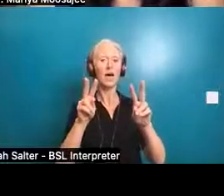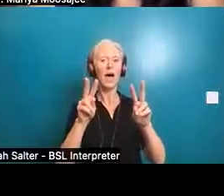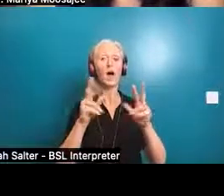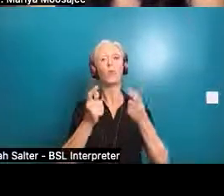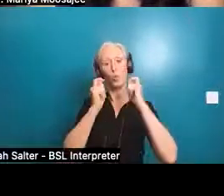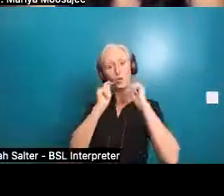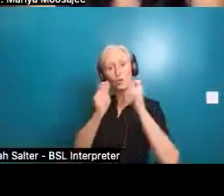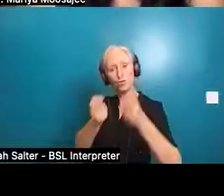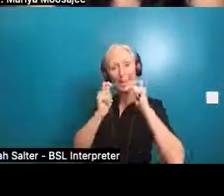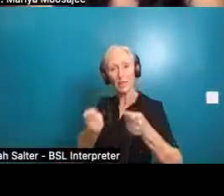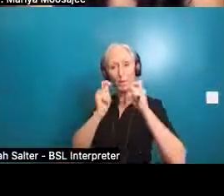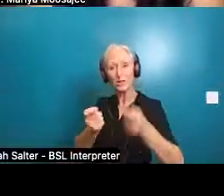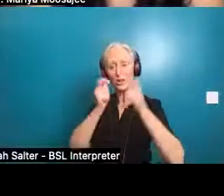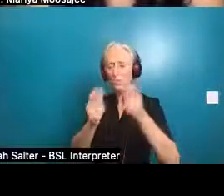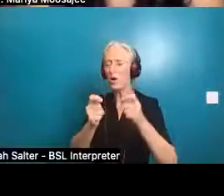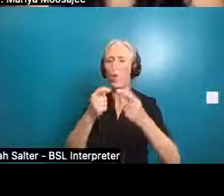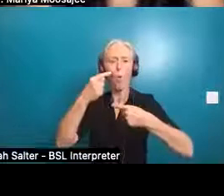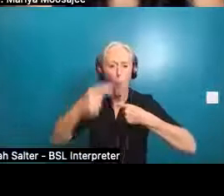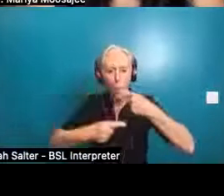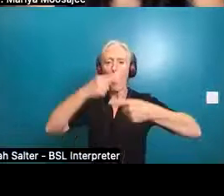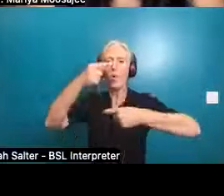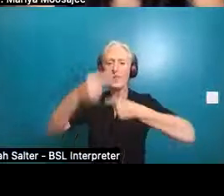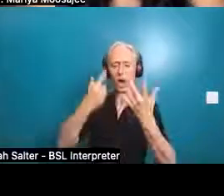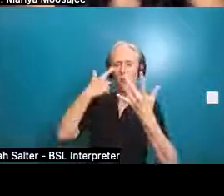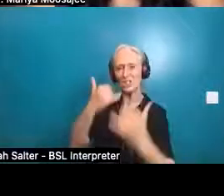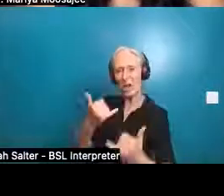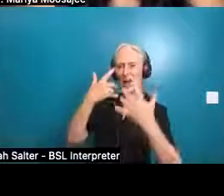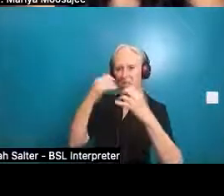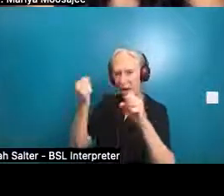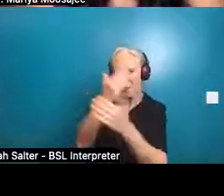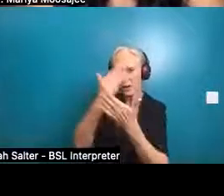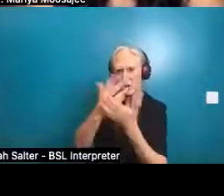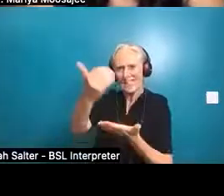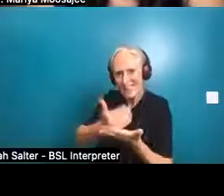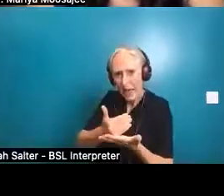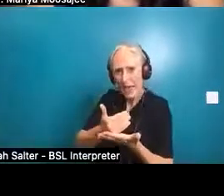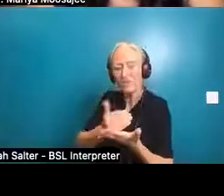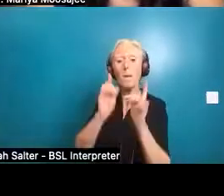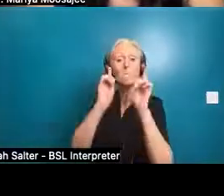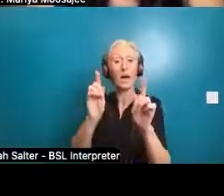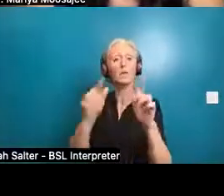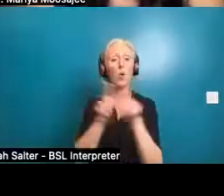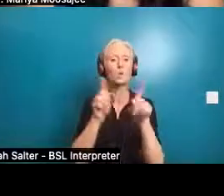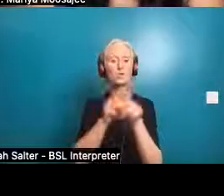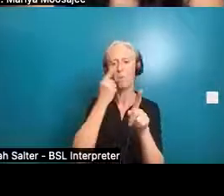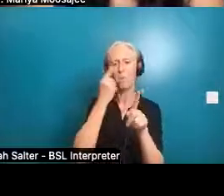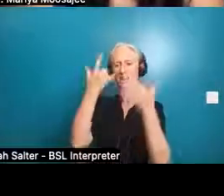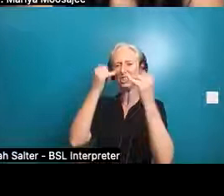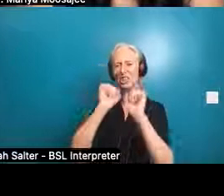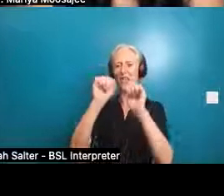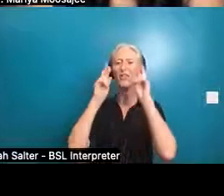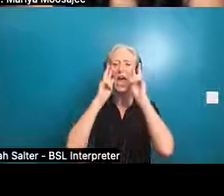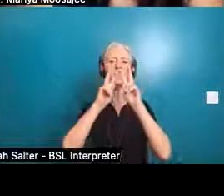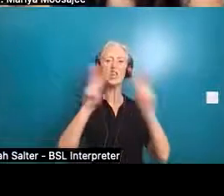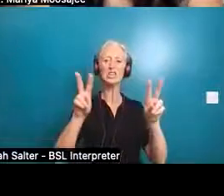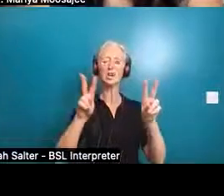to monitor for safety, but we would then also start to look to see if there was an improvement in their vision or